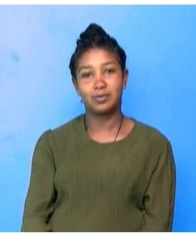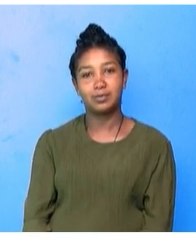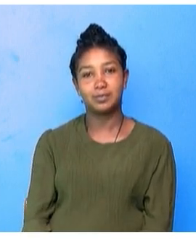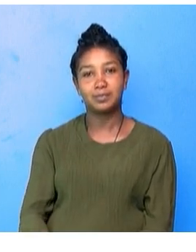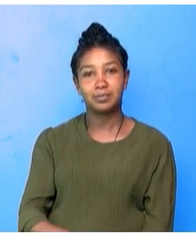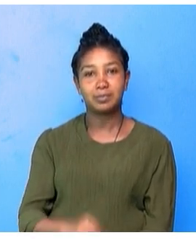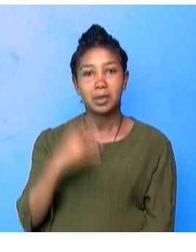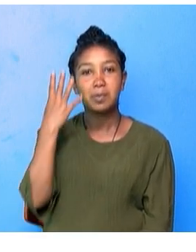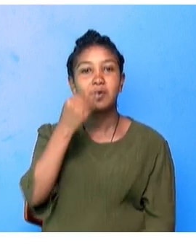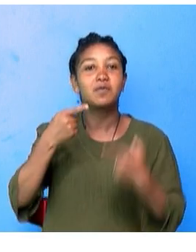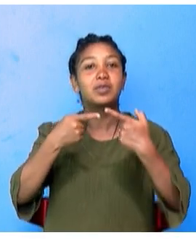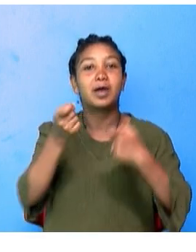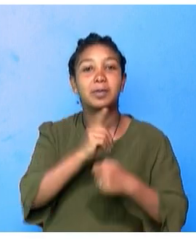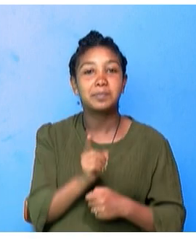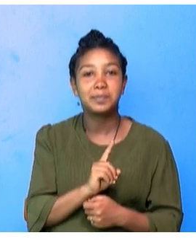beautiful,